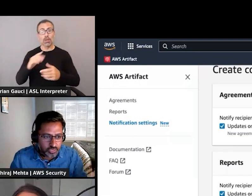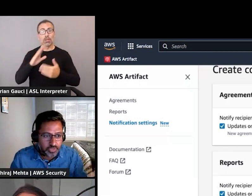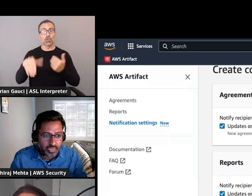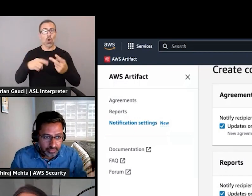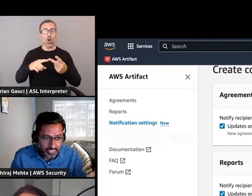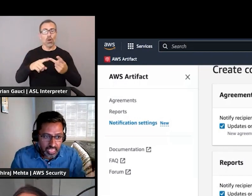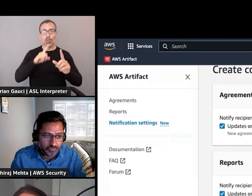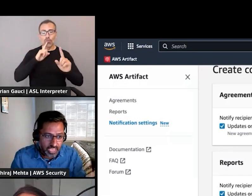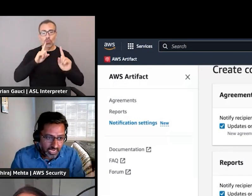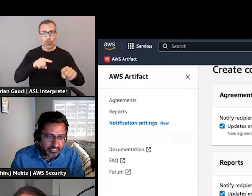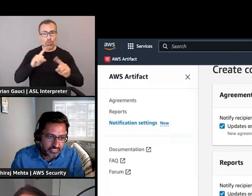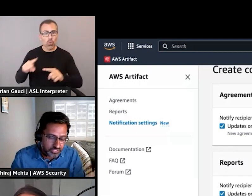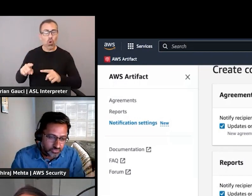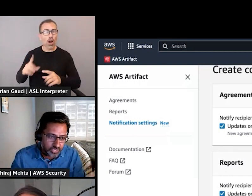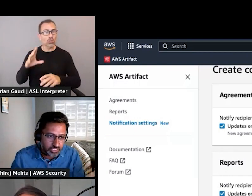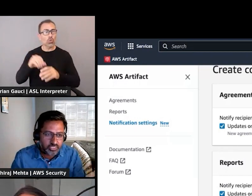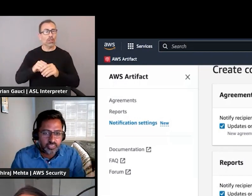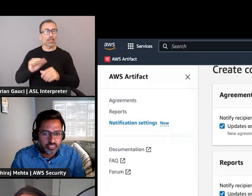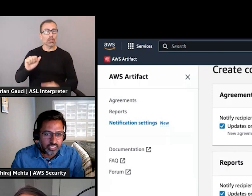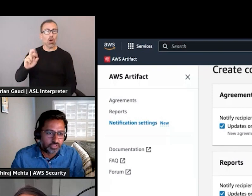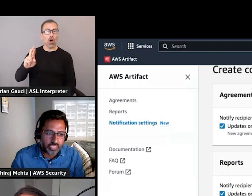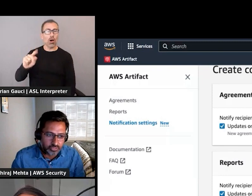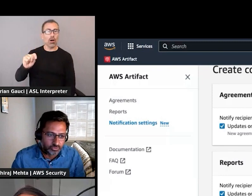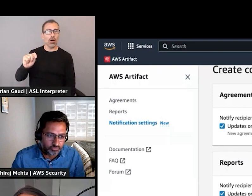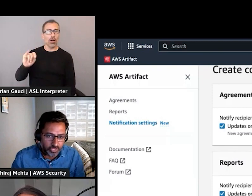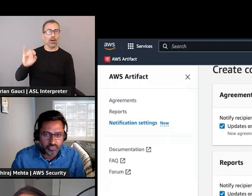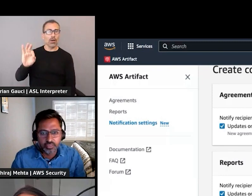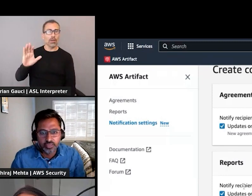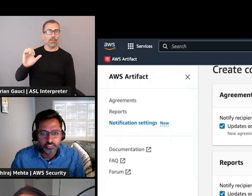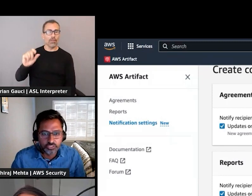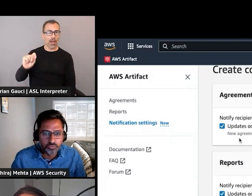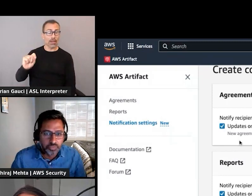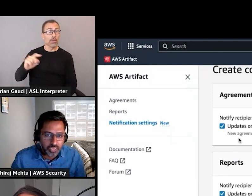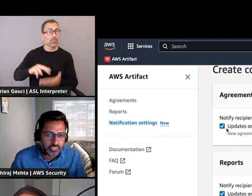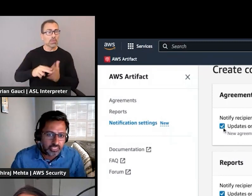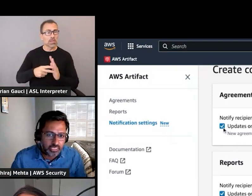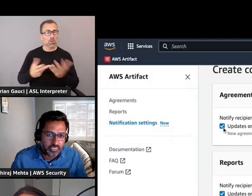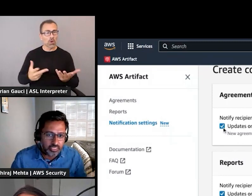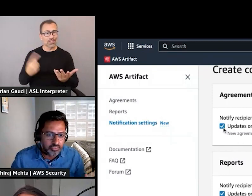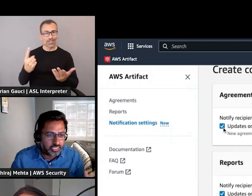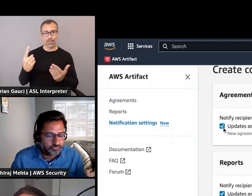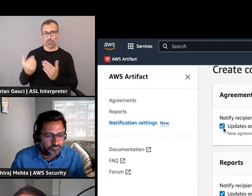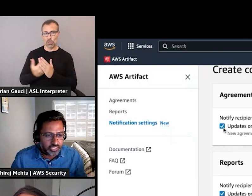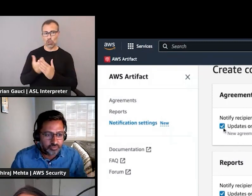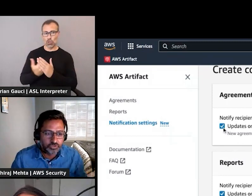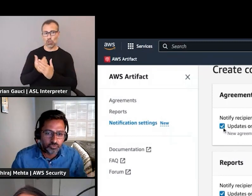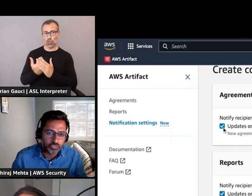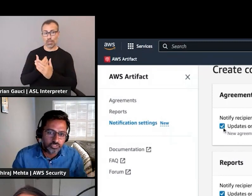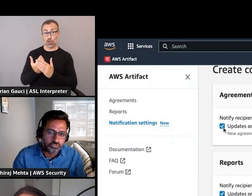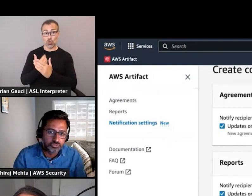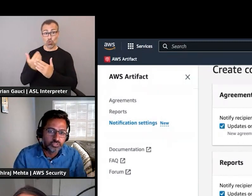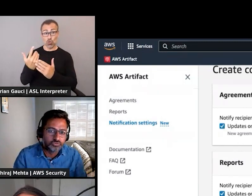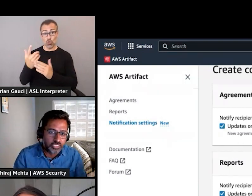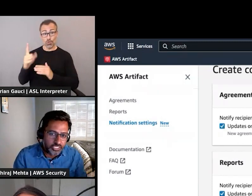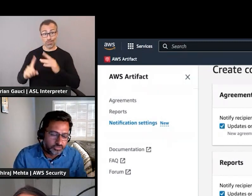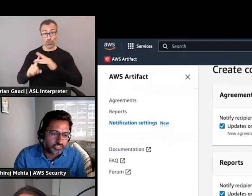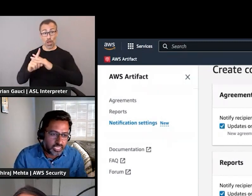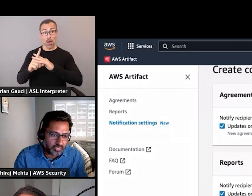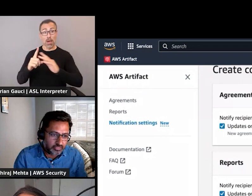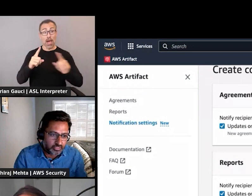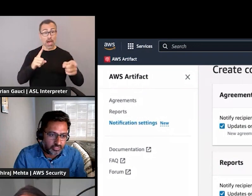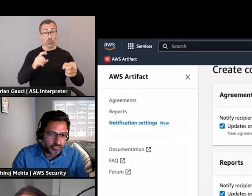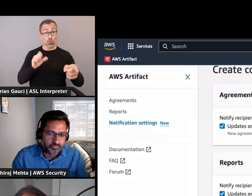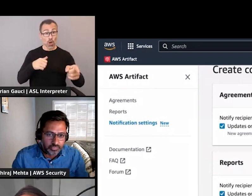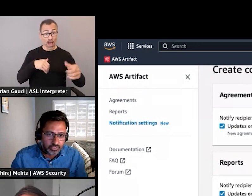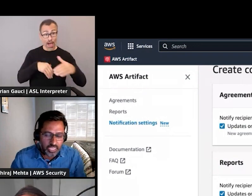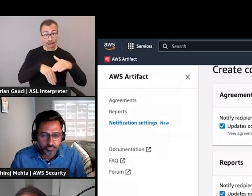new comes up and they have access to it, they will get notified. So but if they would want to reduce